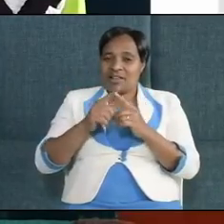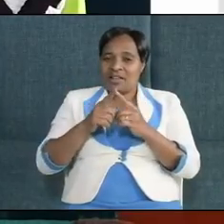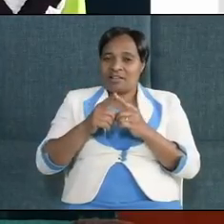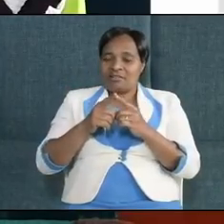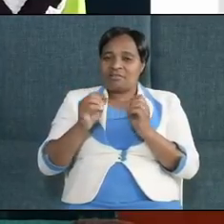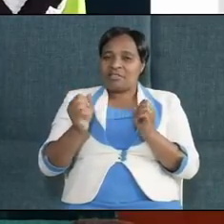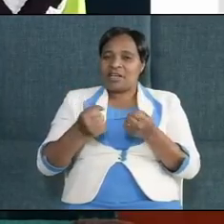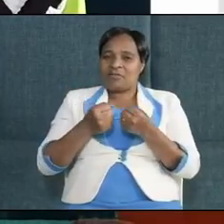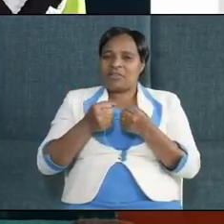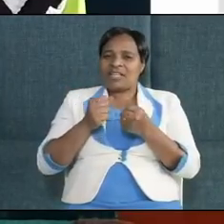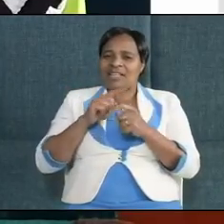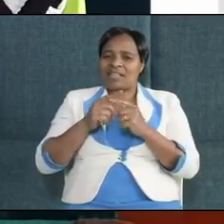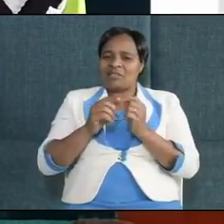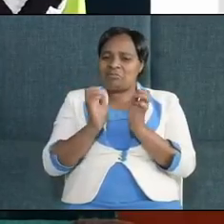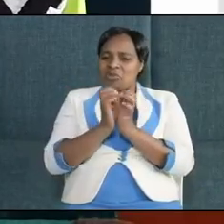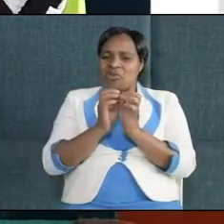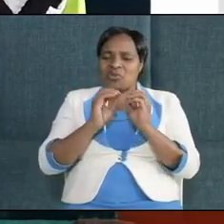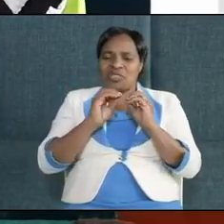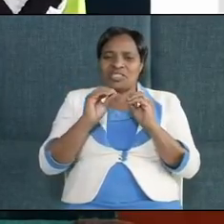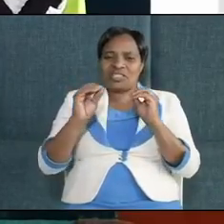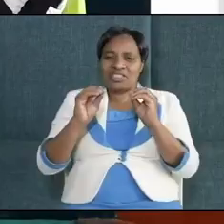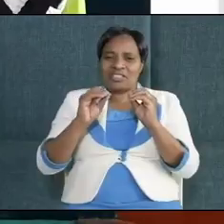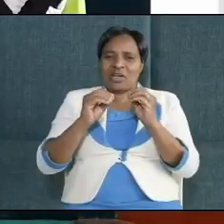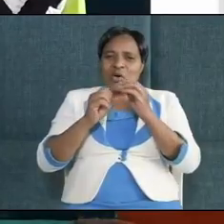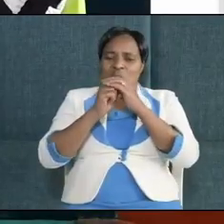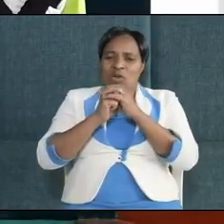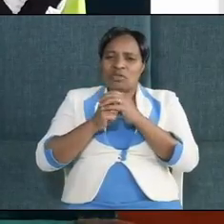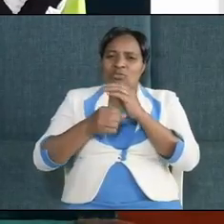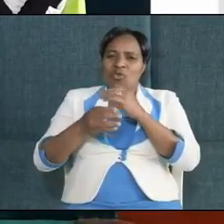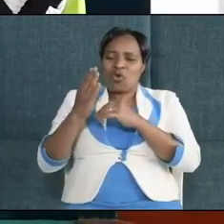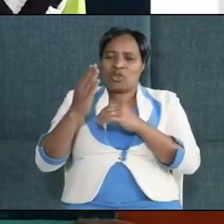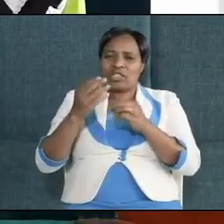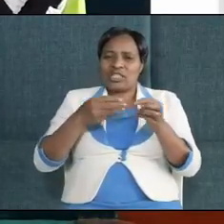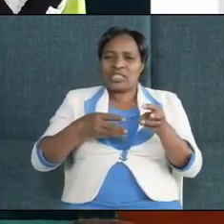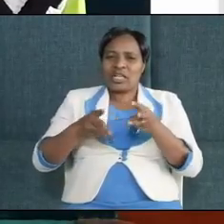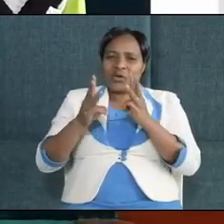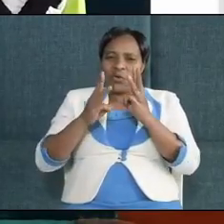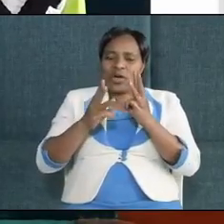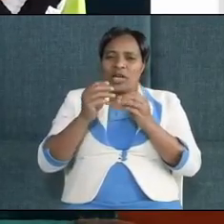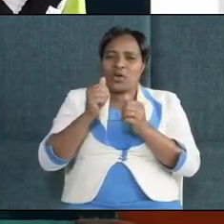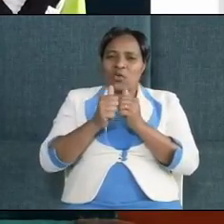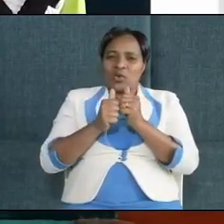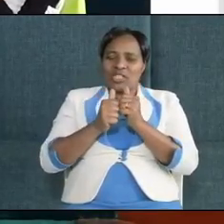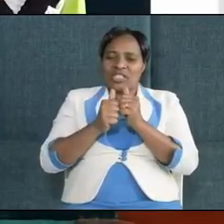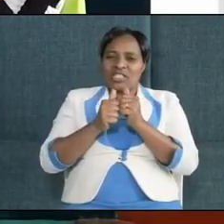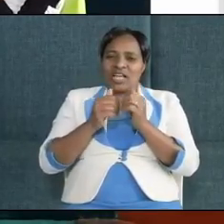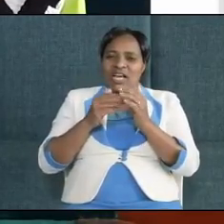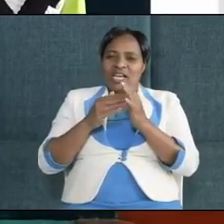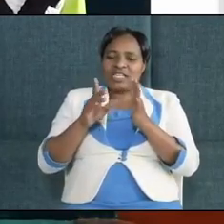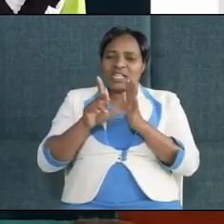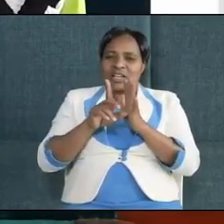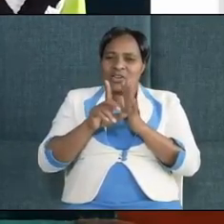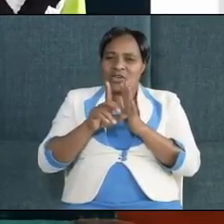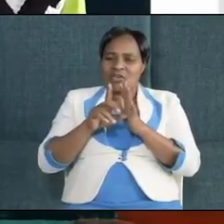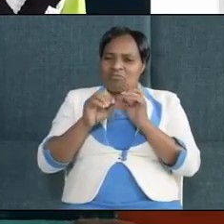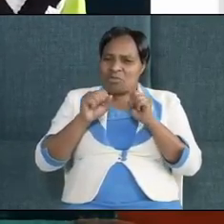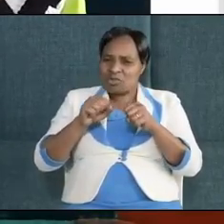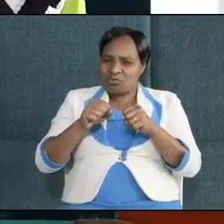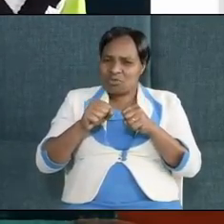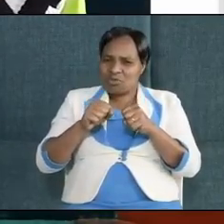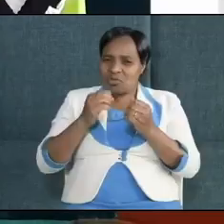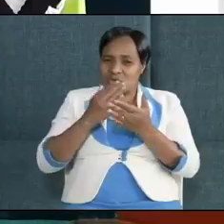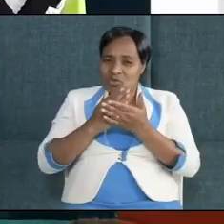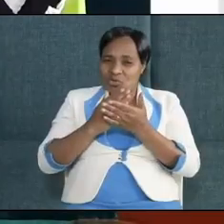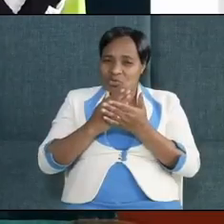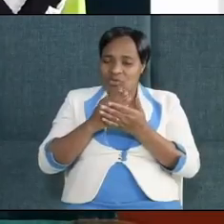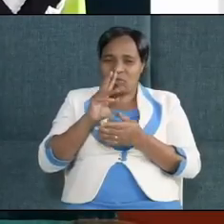that Paul was teaching the people to worship God in a manner that was against the law. Was that even